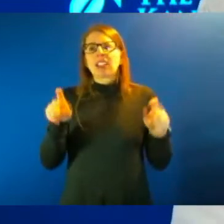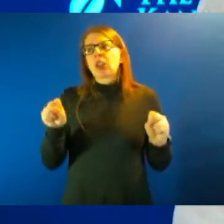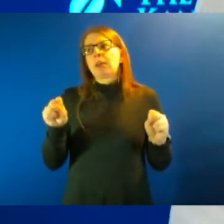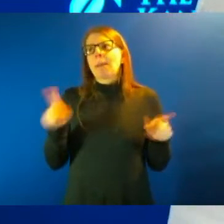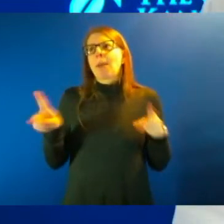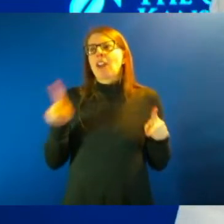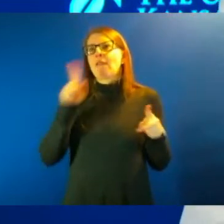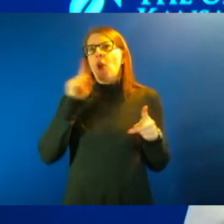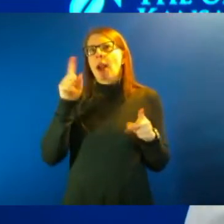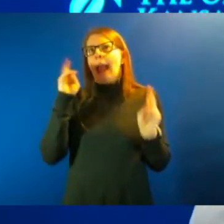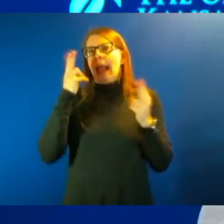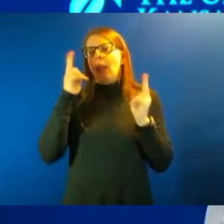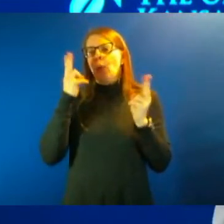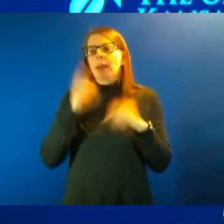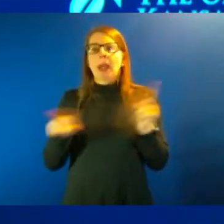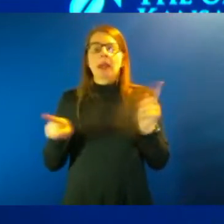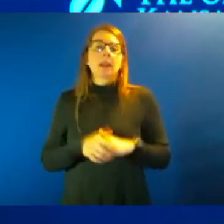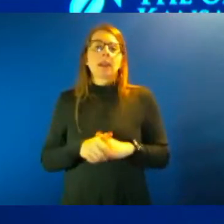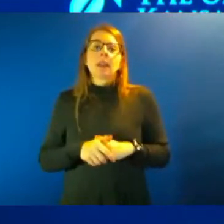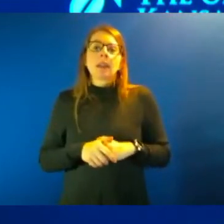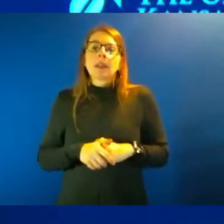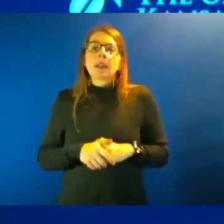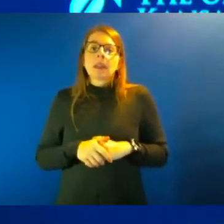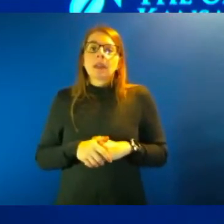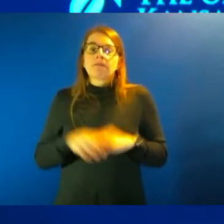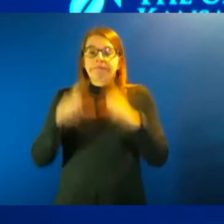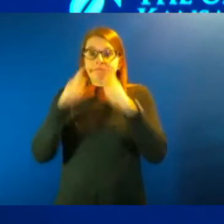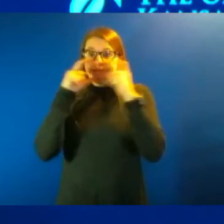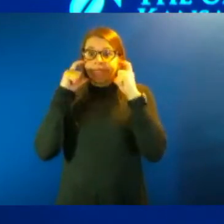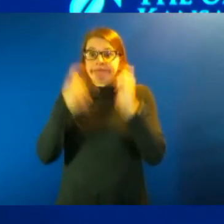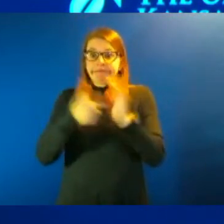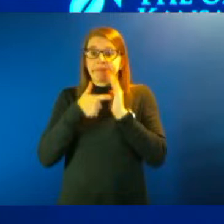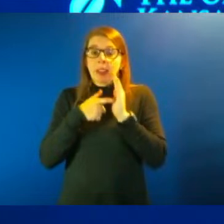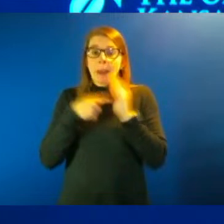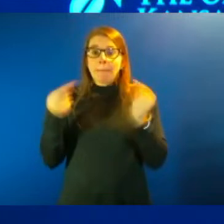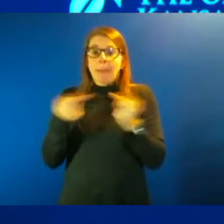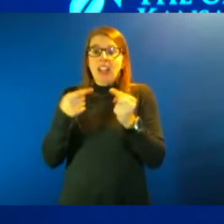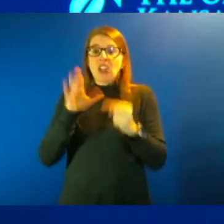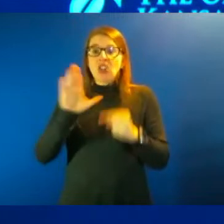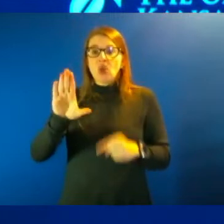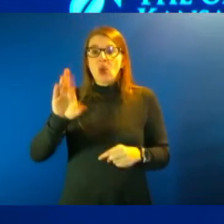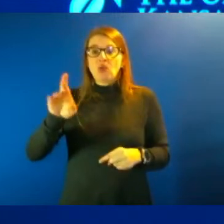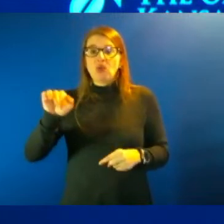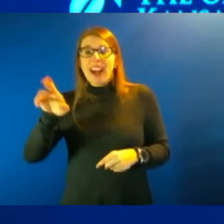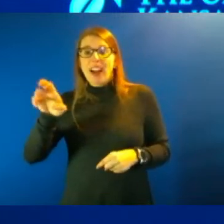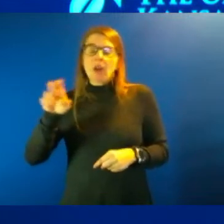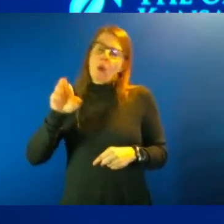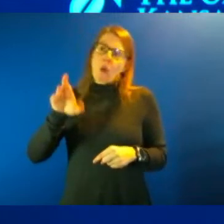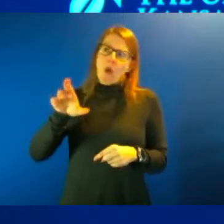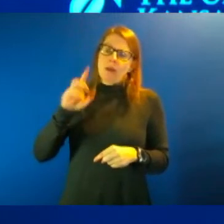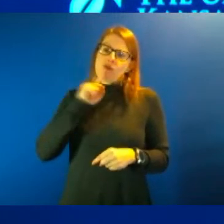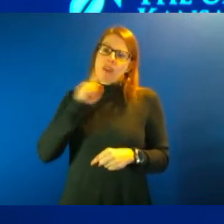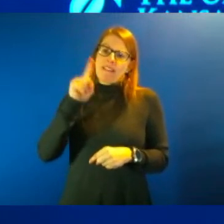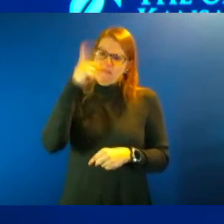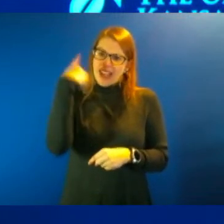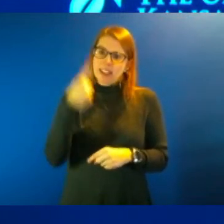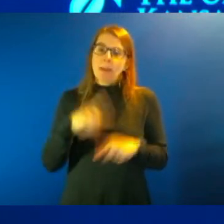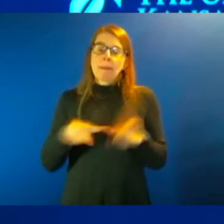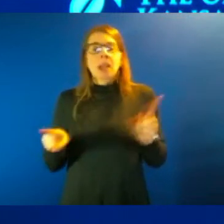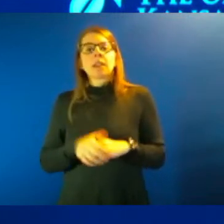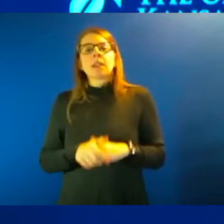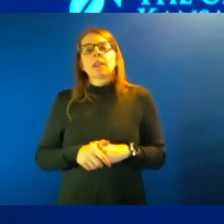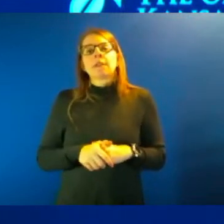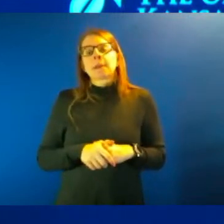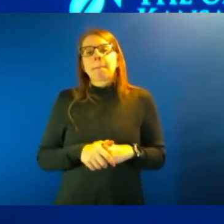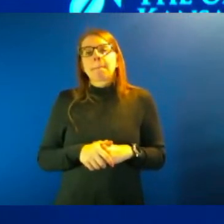But in general, masking is it's a pain in the rear or a pain in your face. And so, but at the end of the day, what we've said all before long, I think